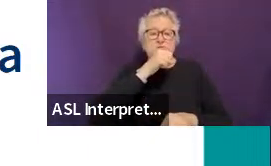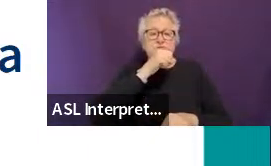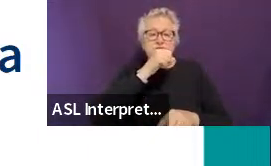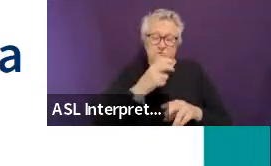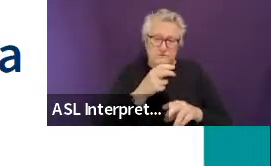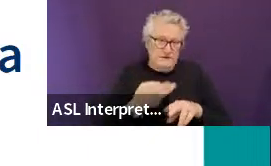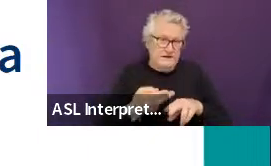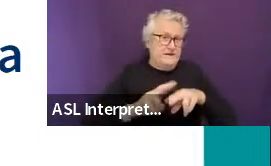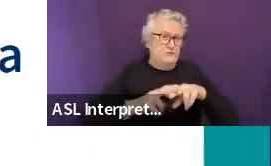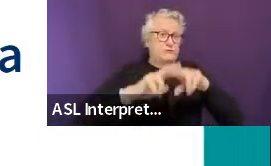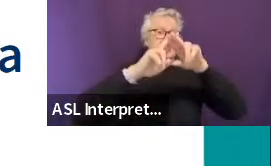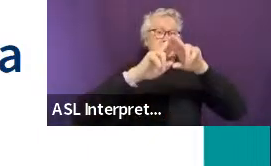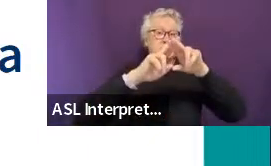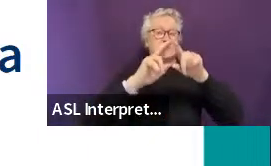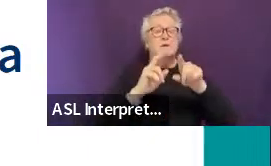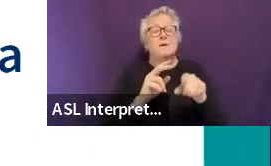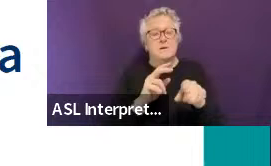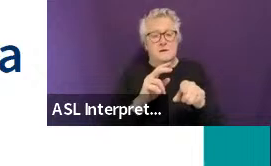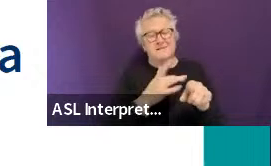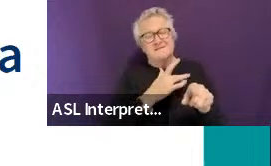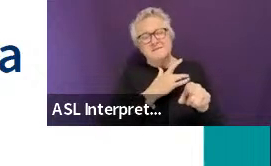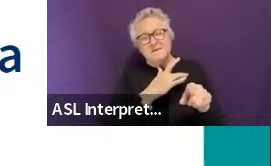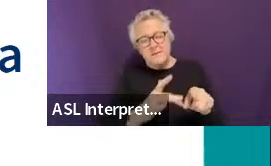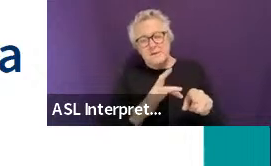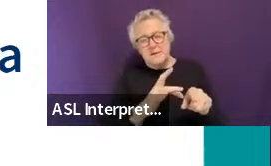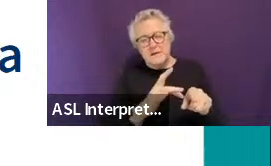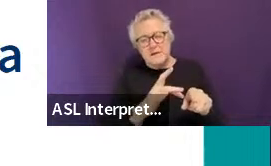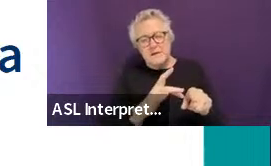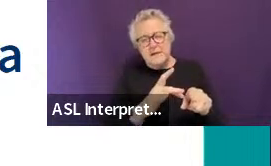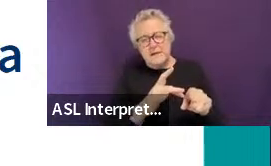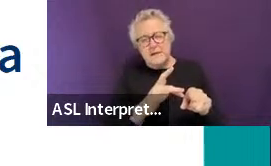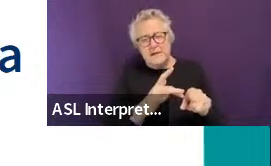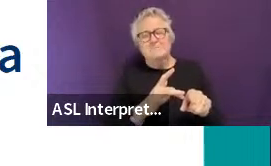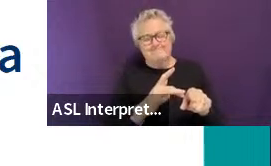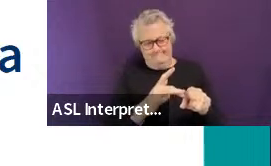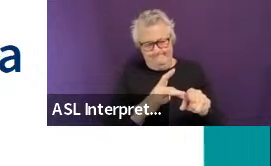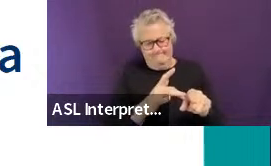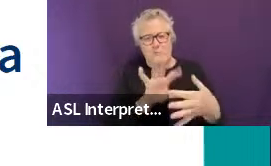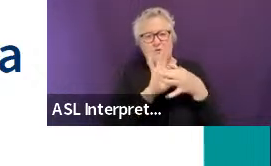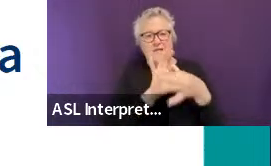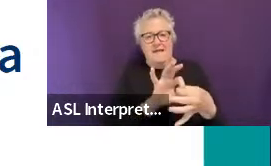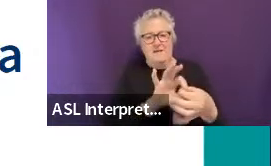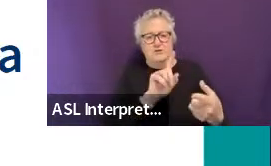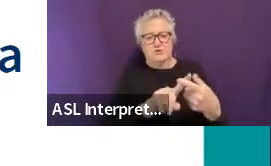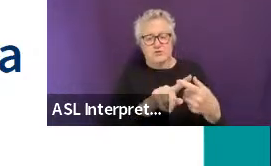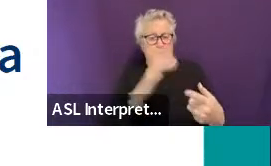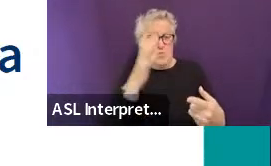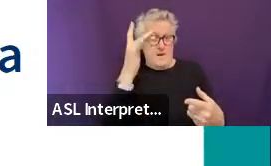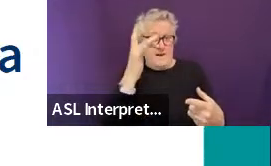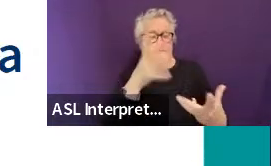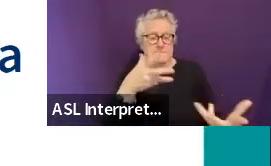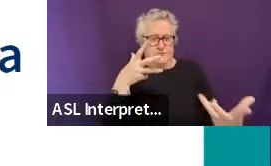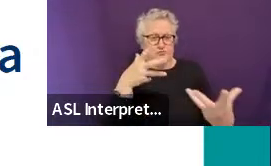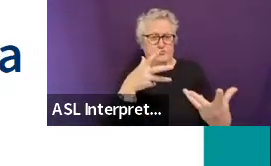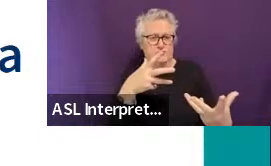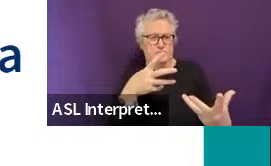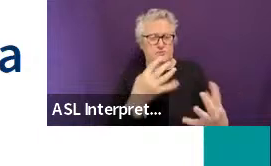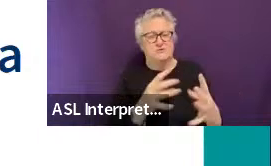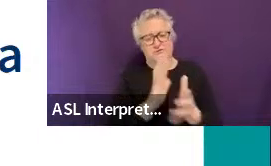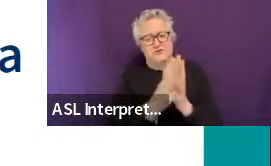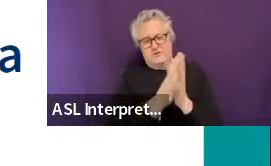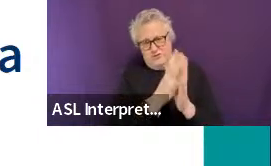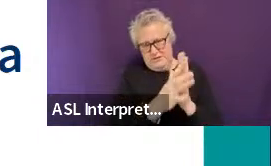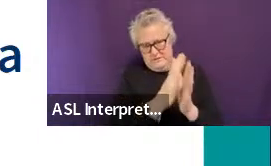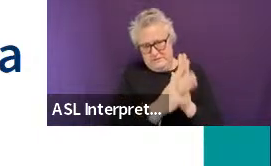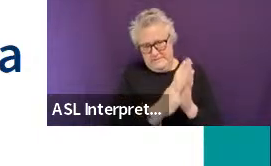increasing. So they are kind of typically are related to congestion. So you see that congestion, but even in the other periods where there's not congestion, there still